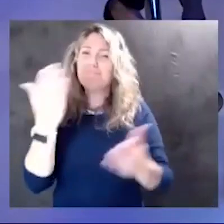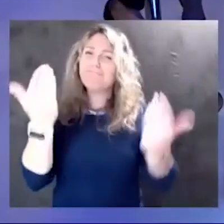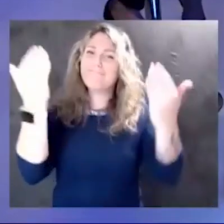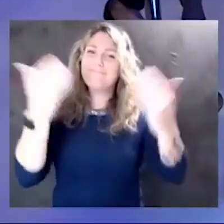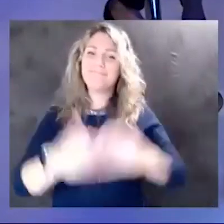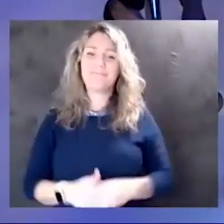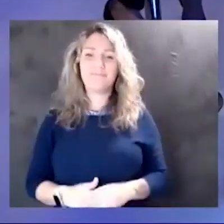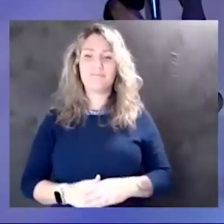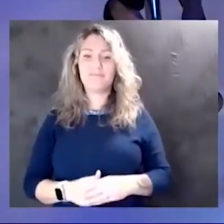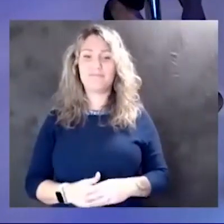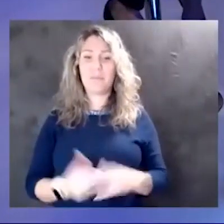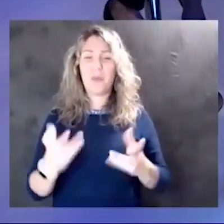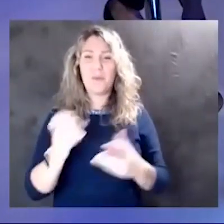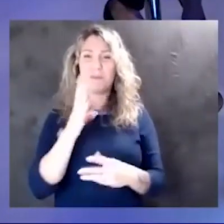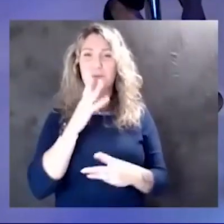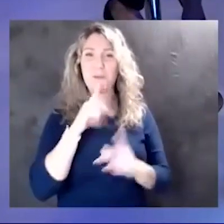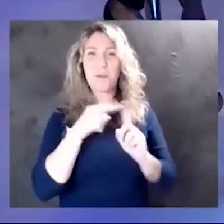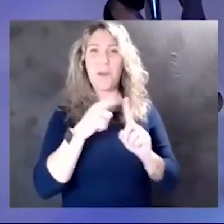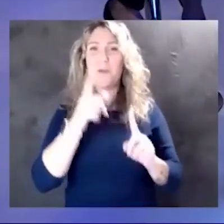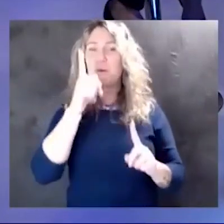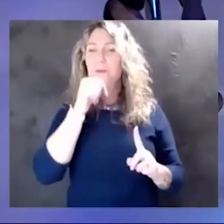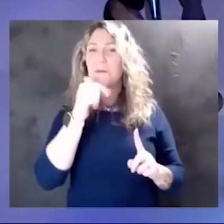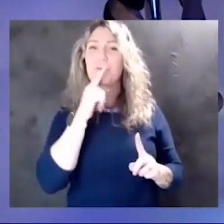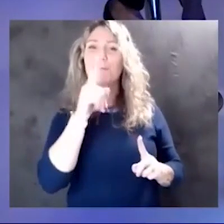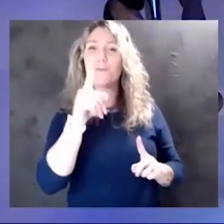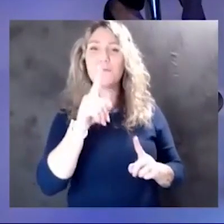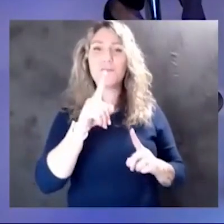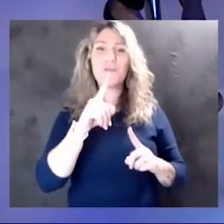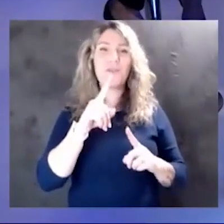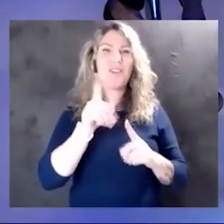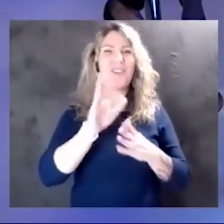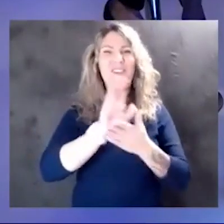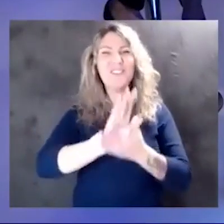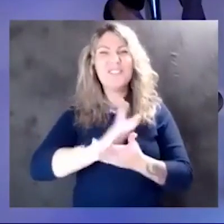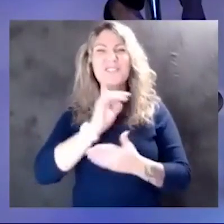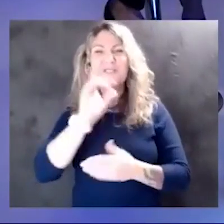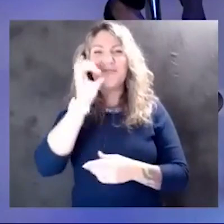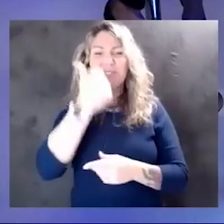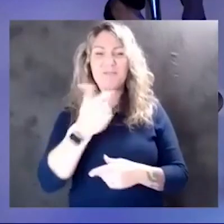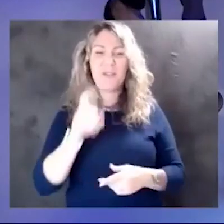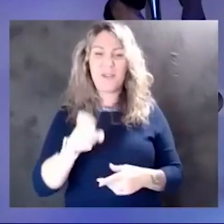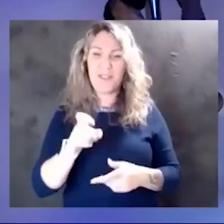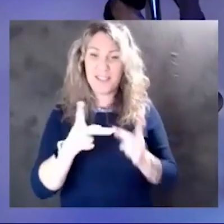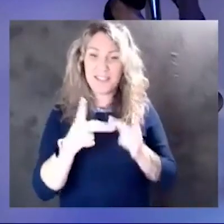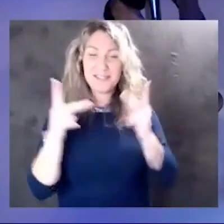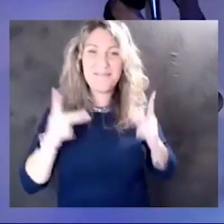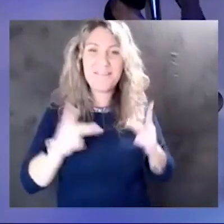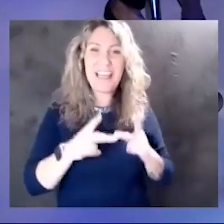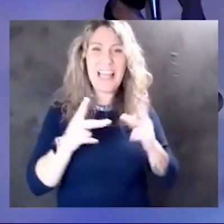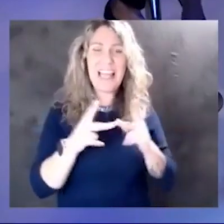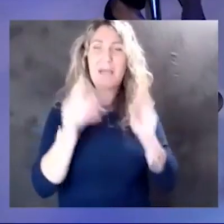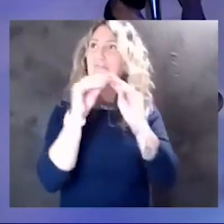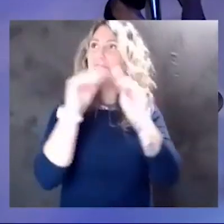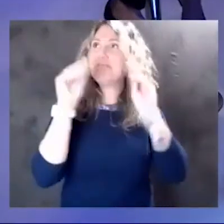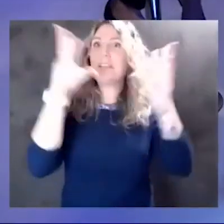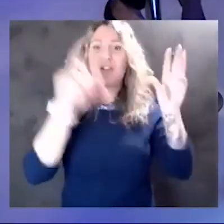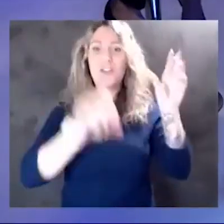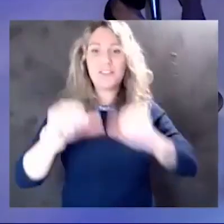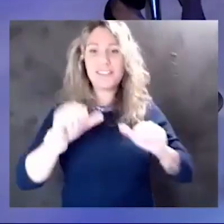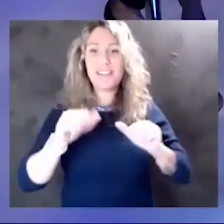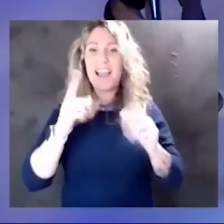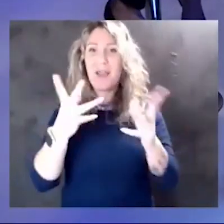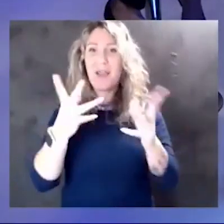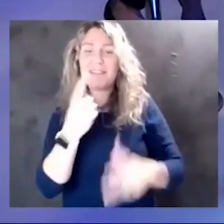who's going to be on your show tomorrow. That is a place where somebody has helped contribute to a miracle of science. So can I just tell you, the guy said that they would buy